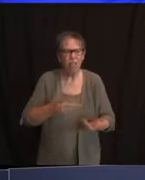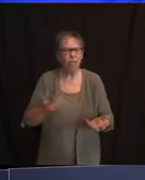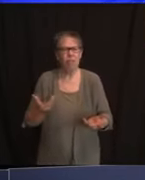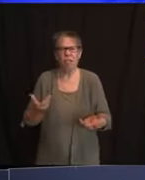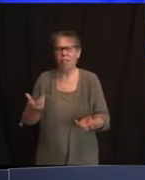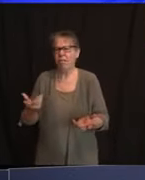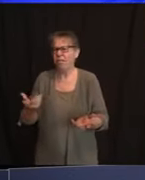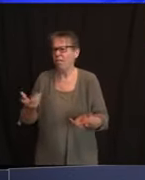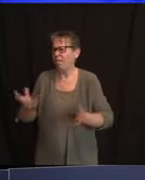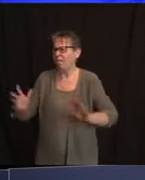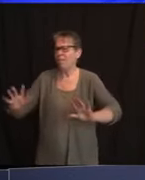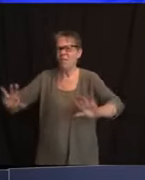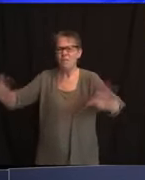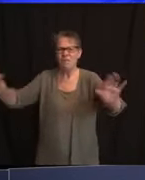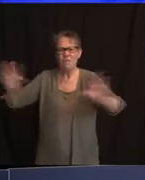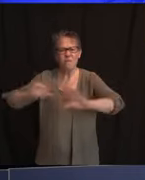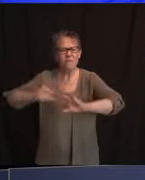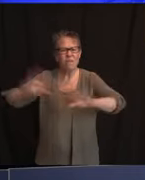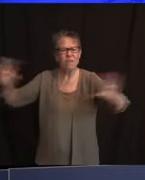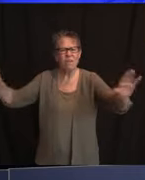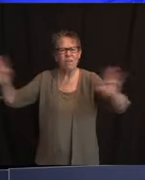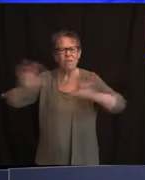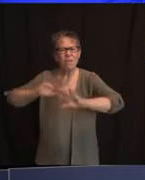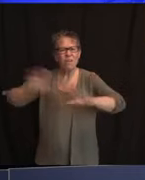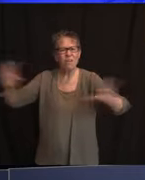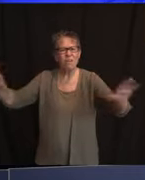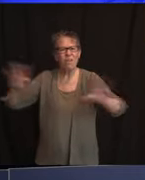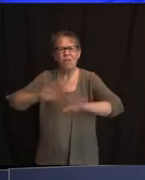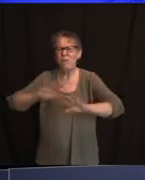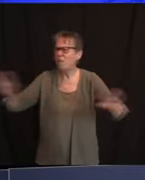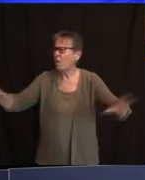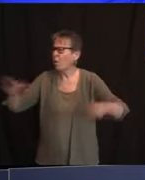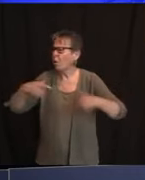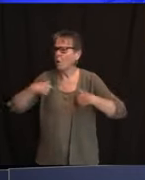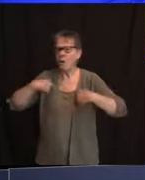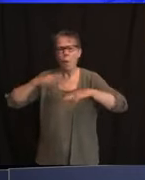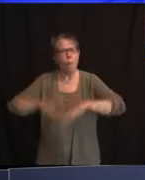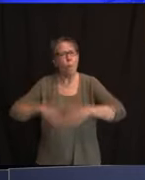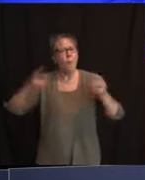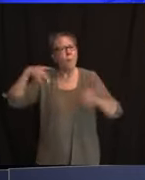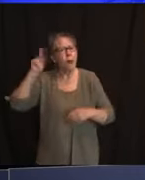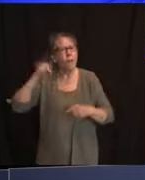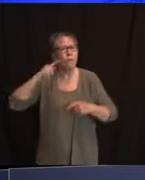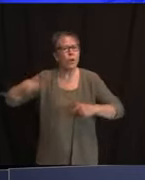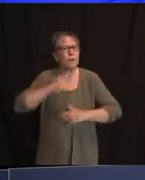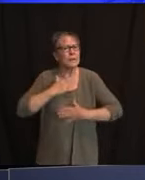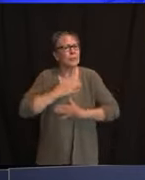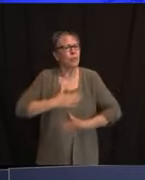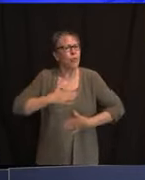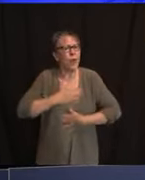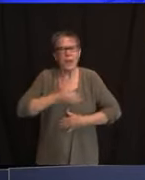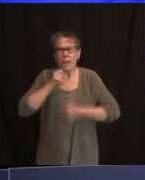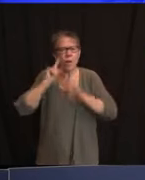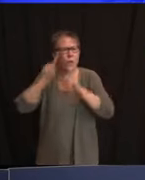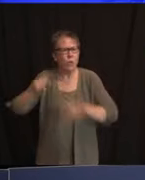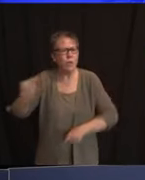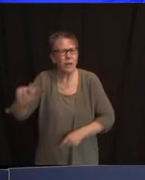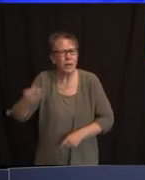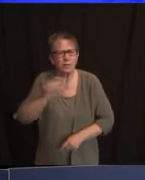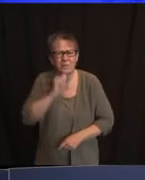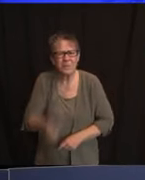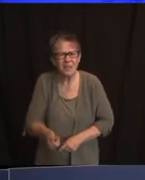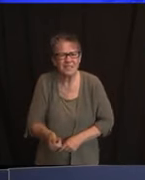fresh air and have time outside. And that report from the park police was certainly disheartening, to say the least. And our